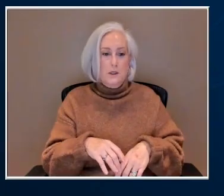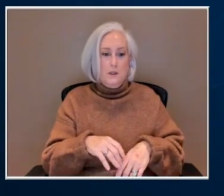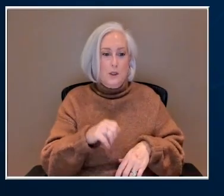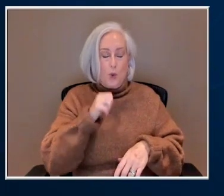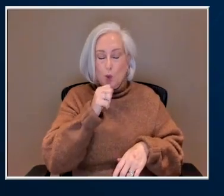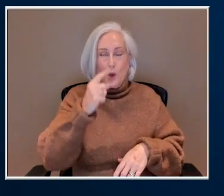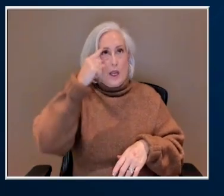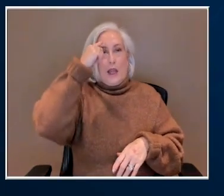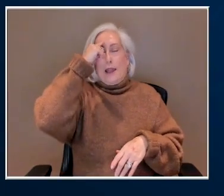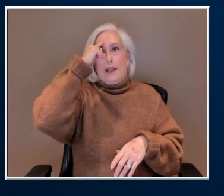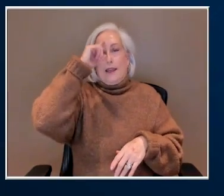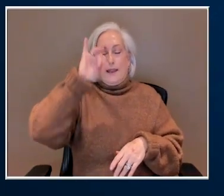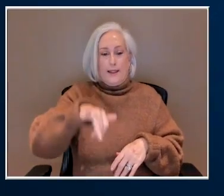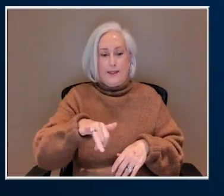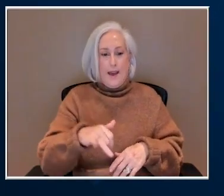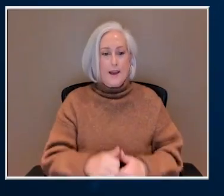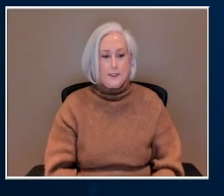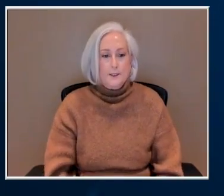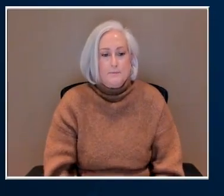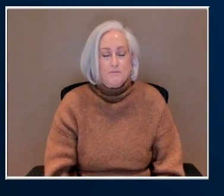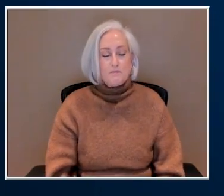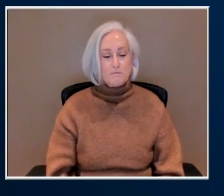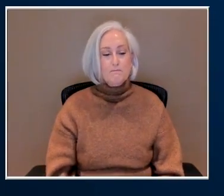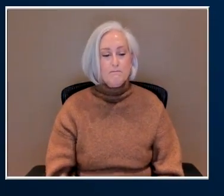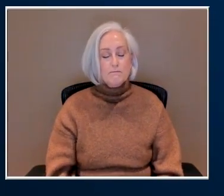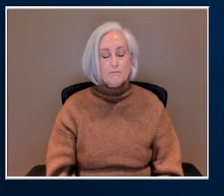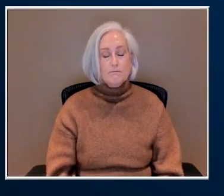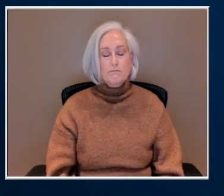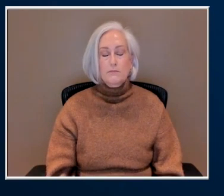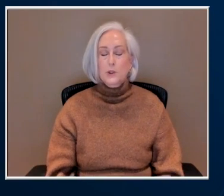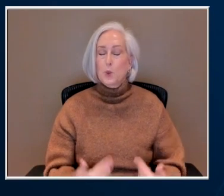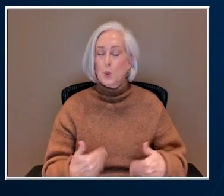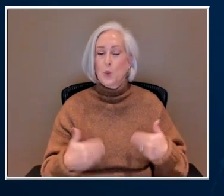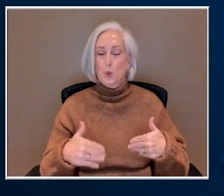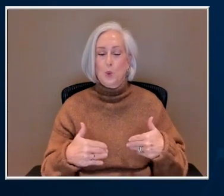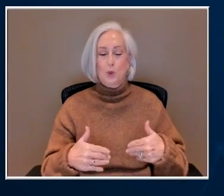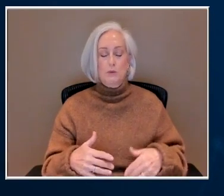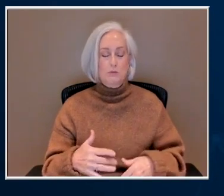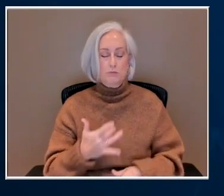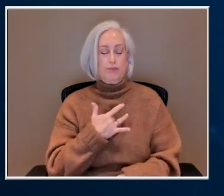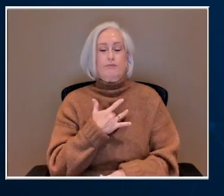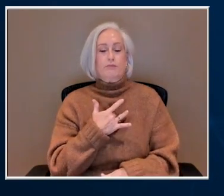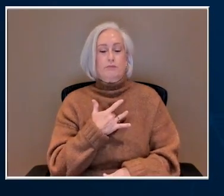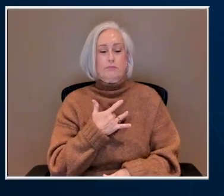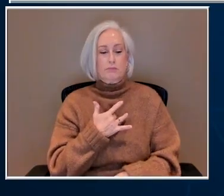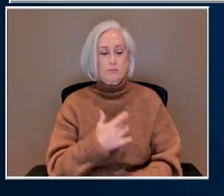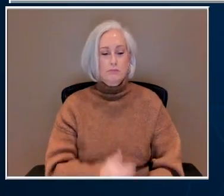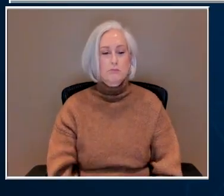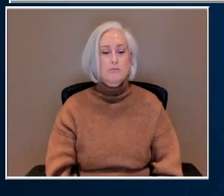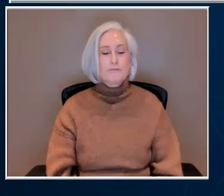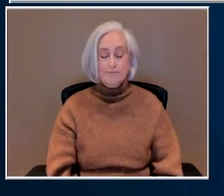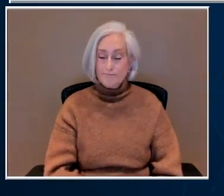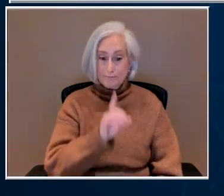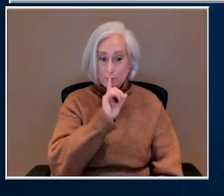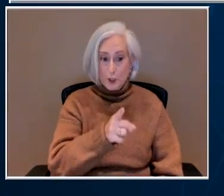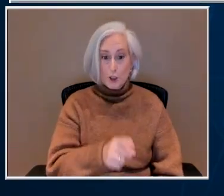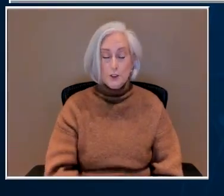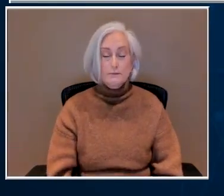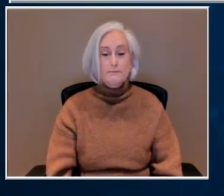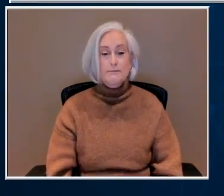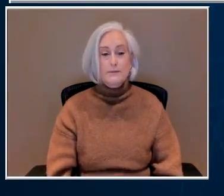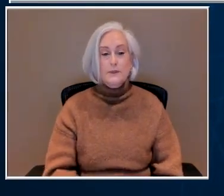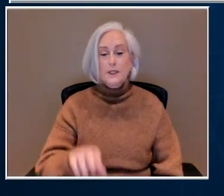bingo card. It was shocking. I would imagine. Nathan, as a